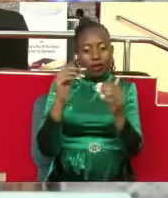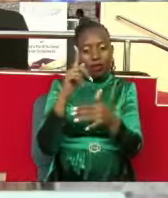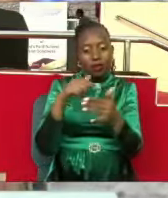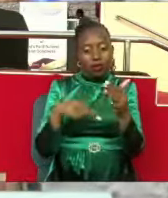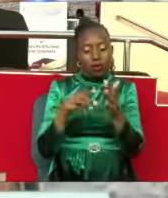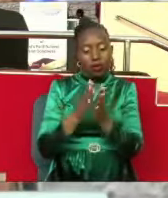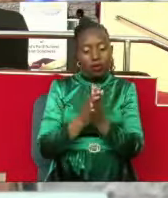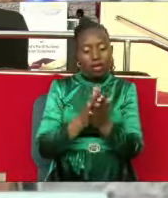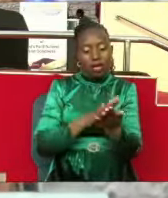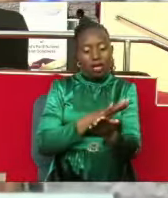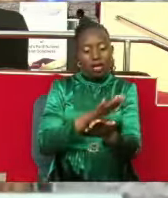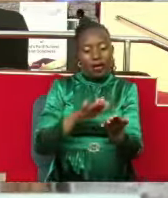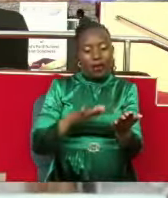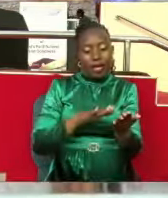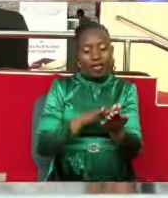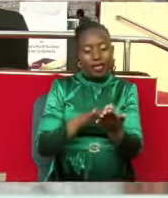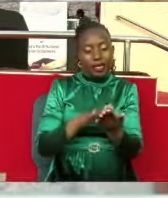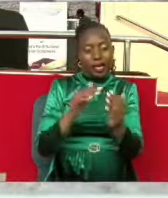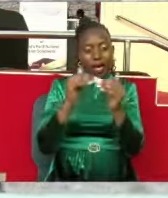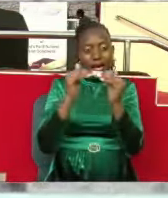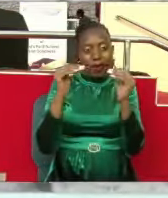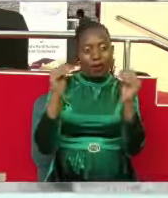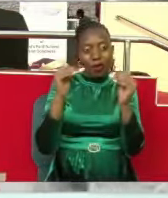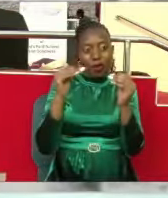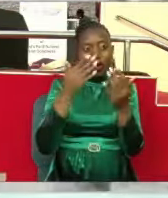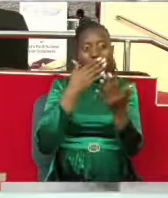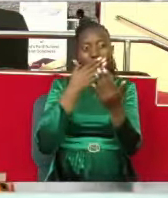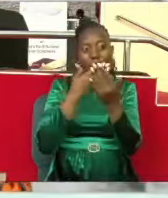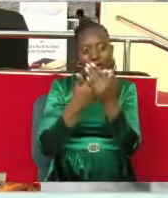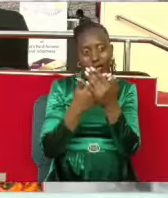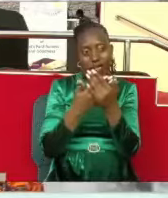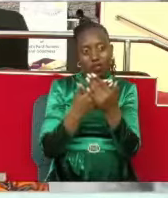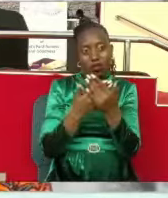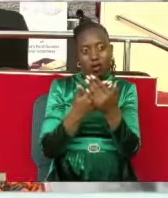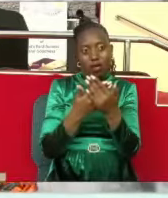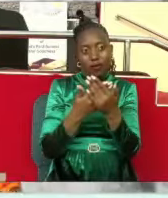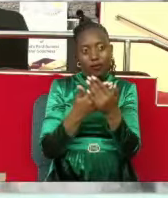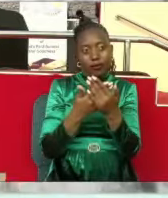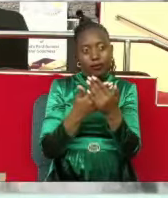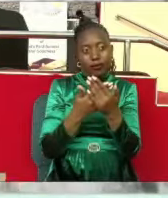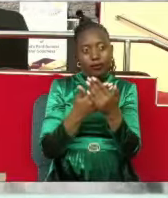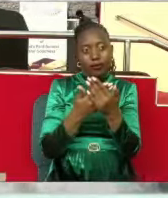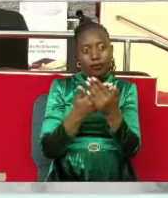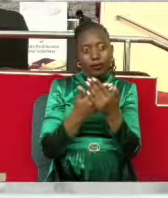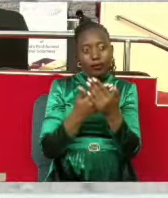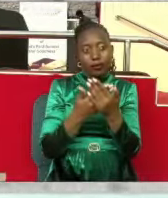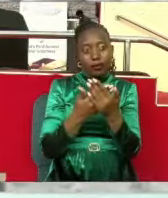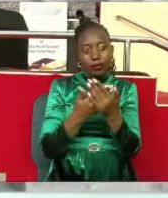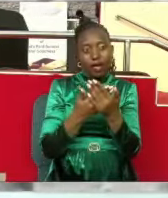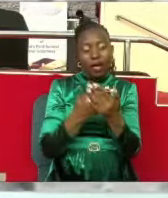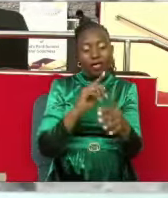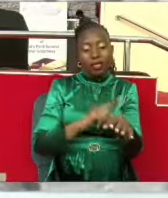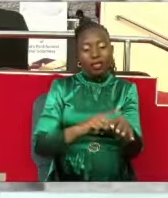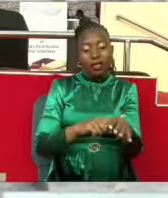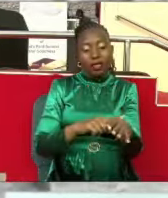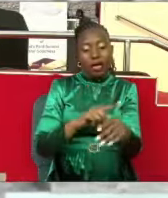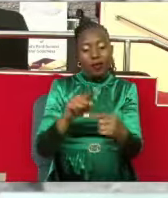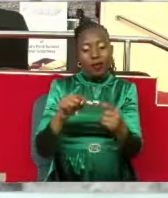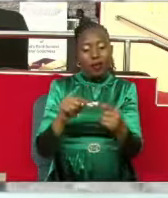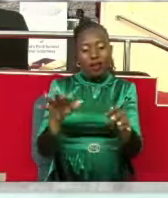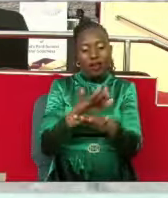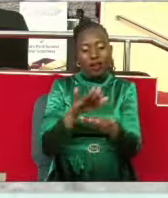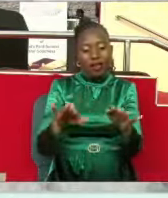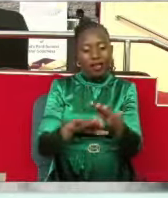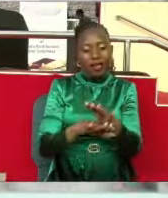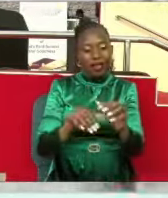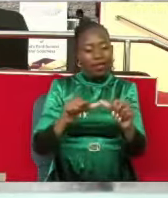the basic level of gratitude. Ni ile kiwango cha kawaida tu cha shukrani. This is a moment when everything is going well with